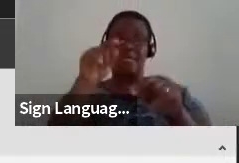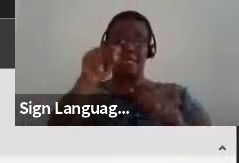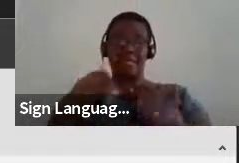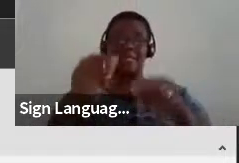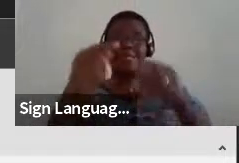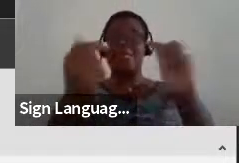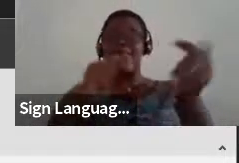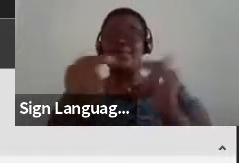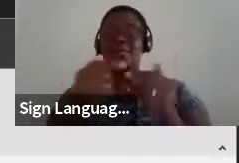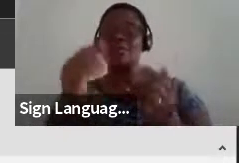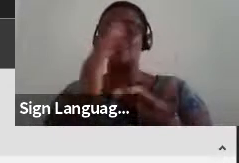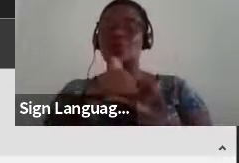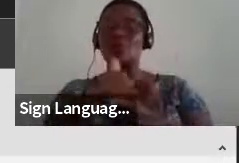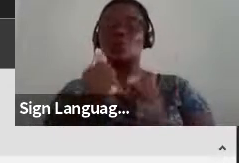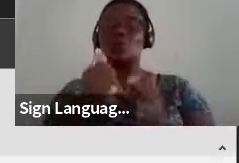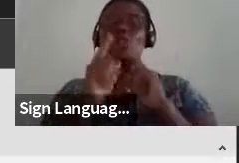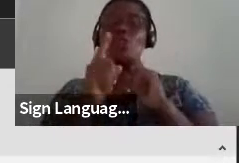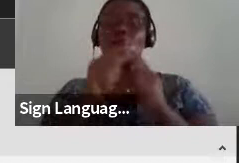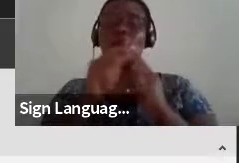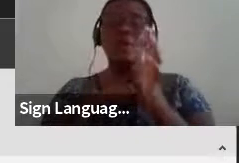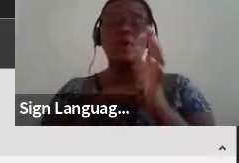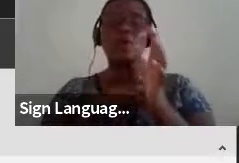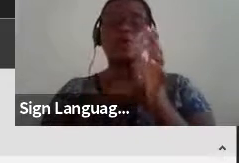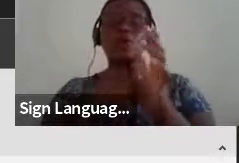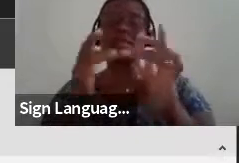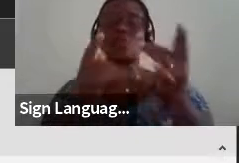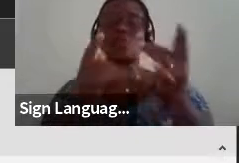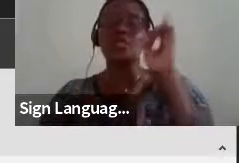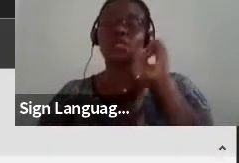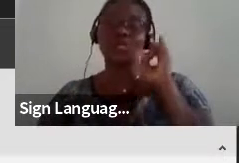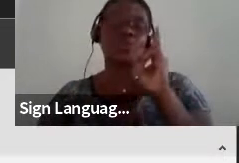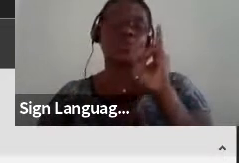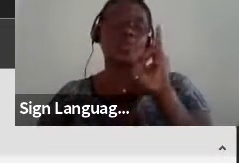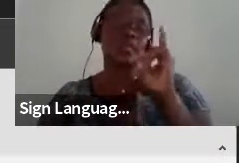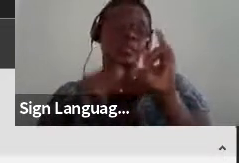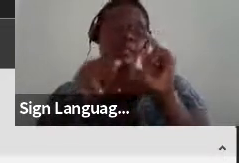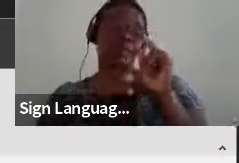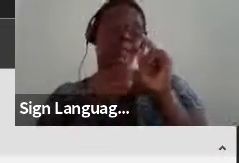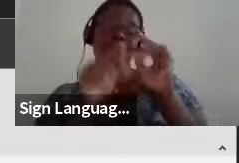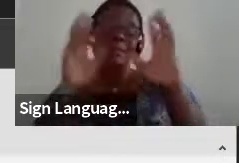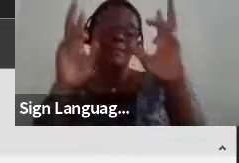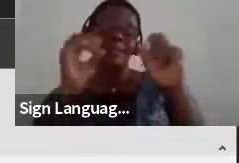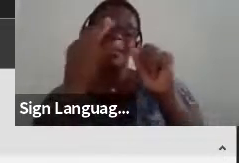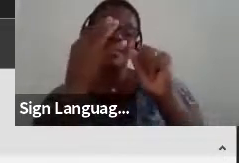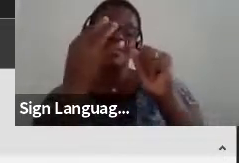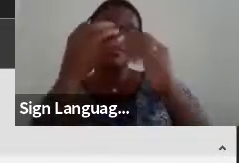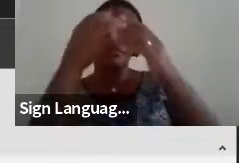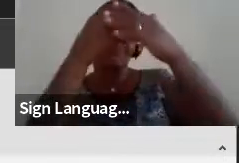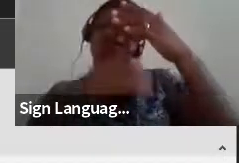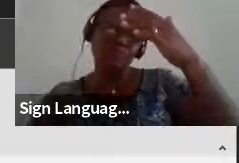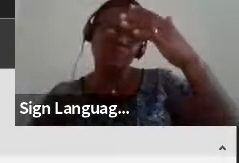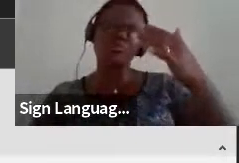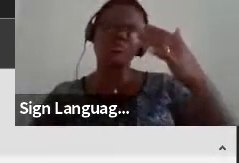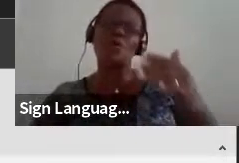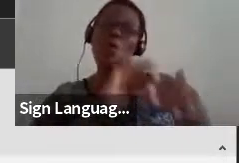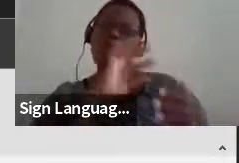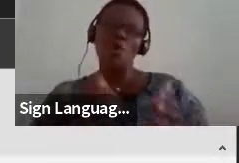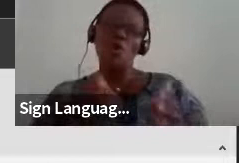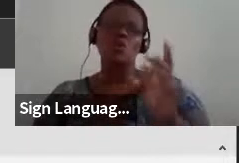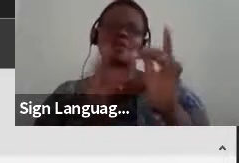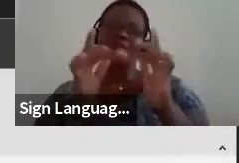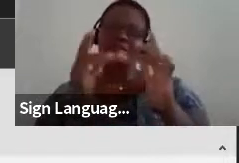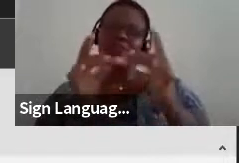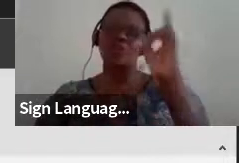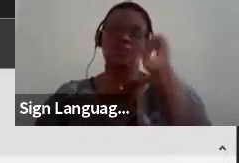digital security. So chapter 3 is dedicated to the whole aspect of digital and physical security. How do